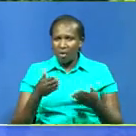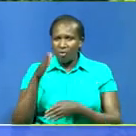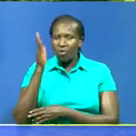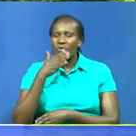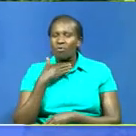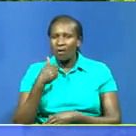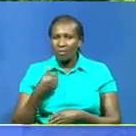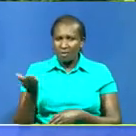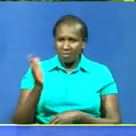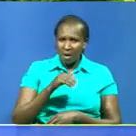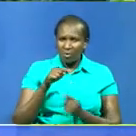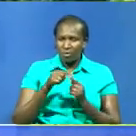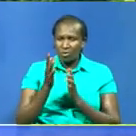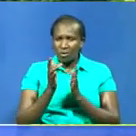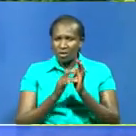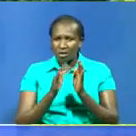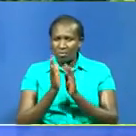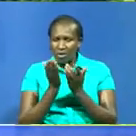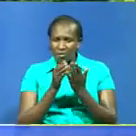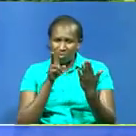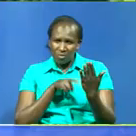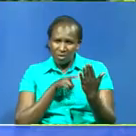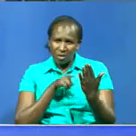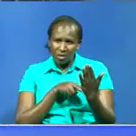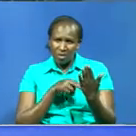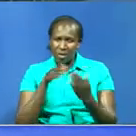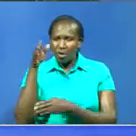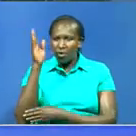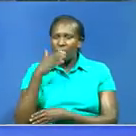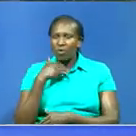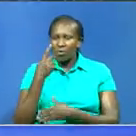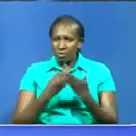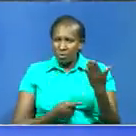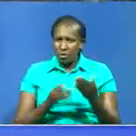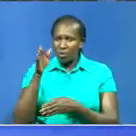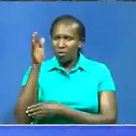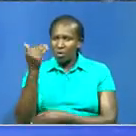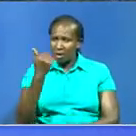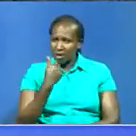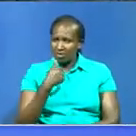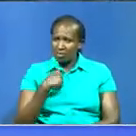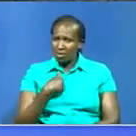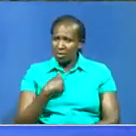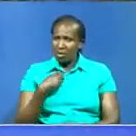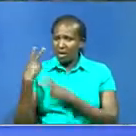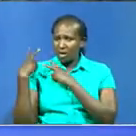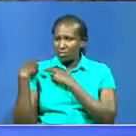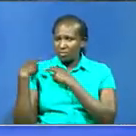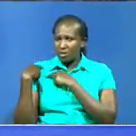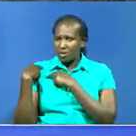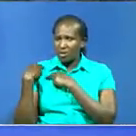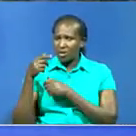I go back to the Bible, I read, what is the role of a father? God will ask me responsibilities zenye